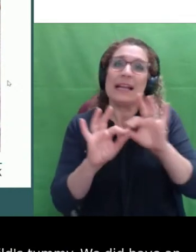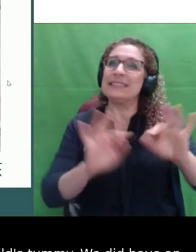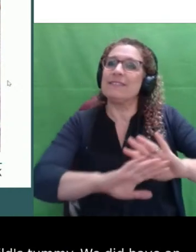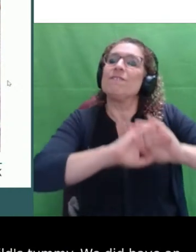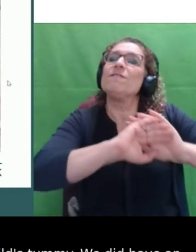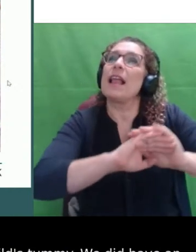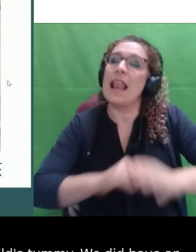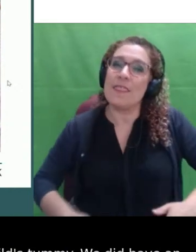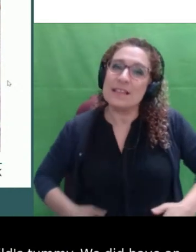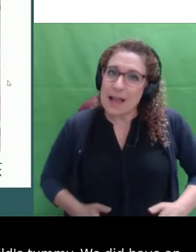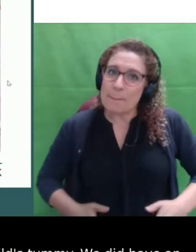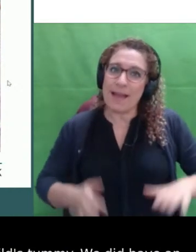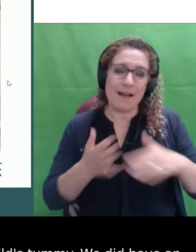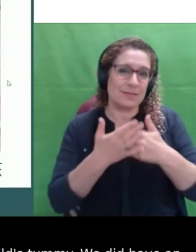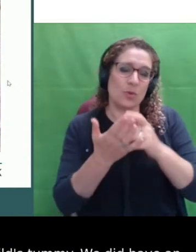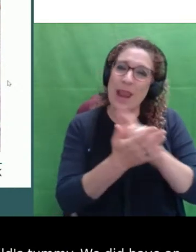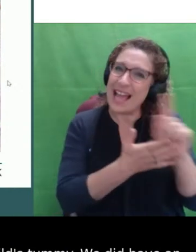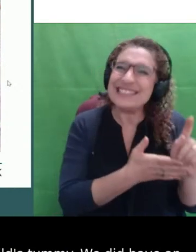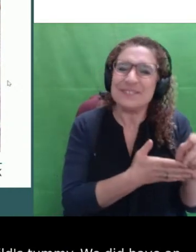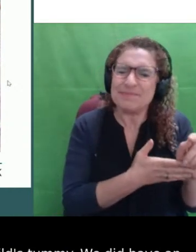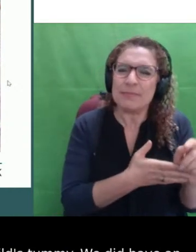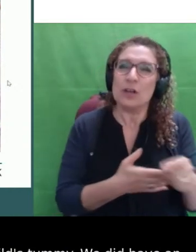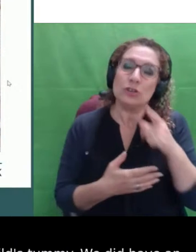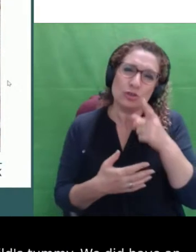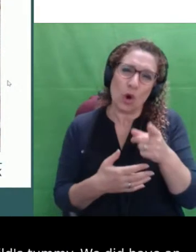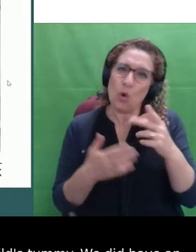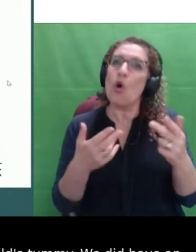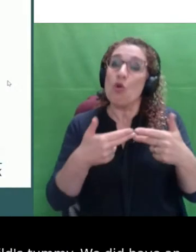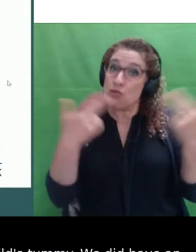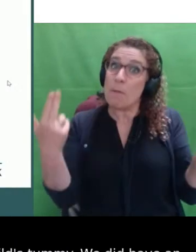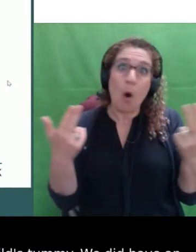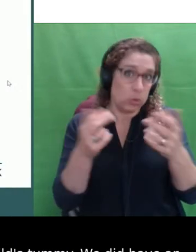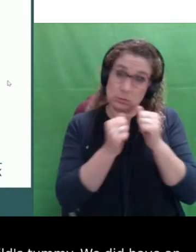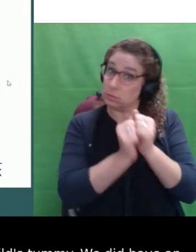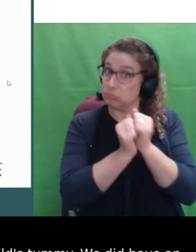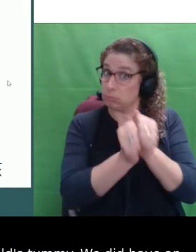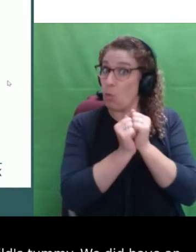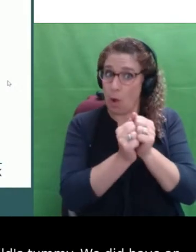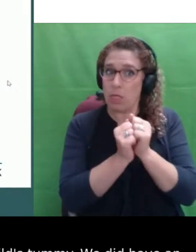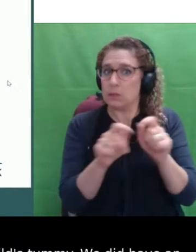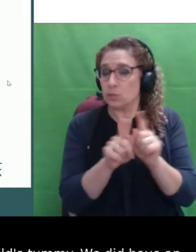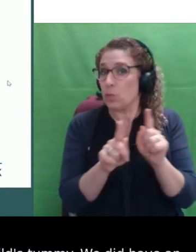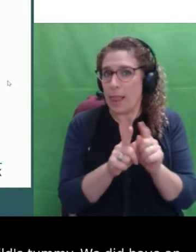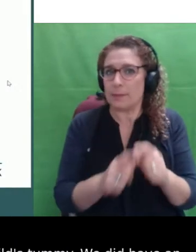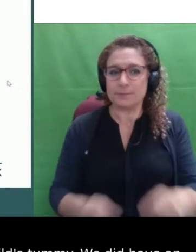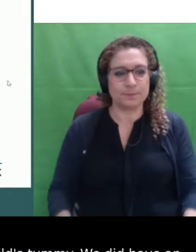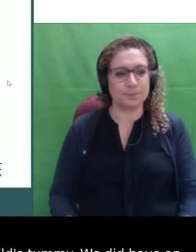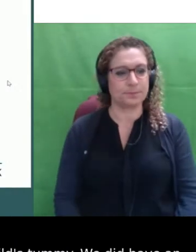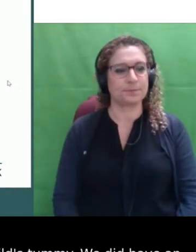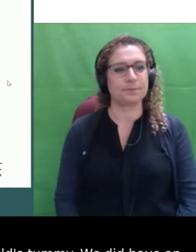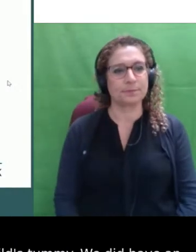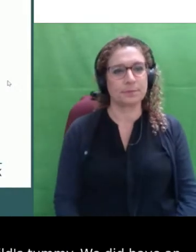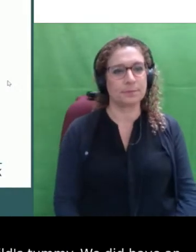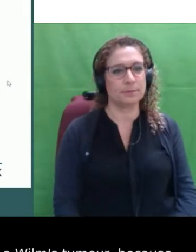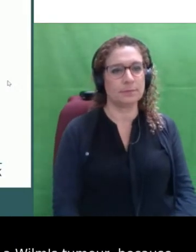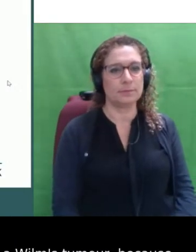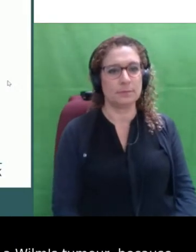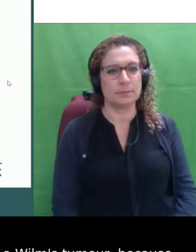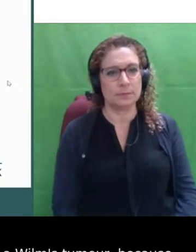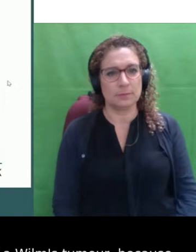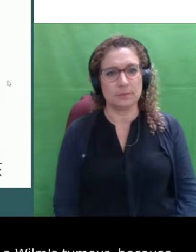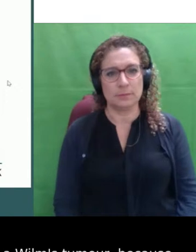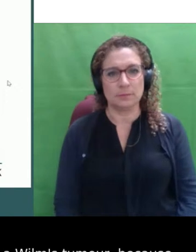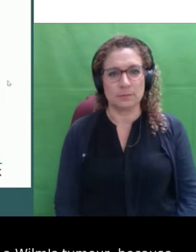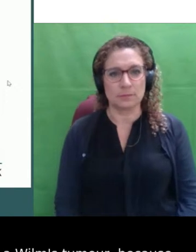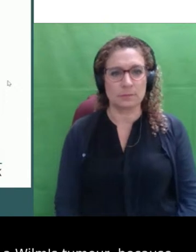do examine them but you know remote consultations definitely have their uses as well and i've touched upon who to refer so